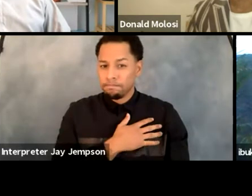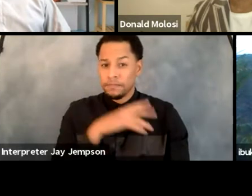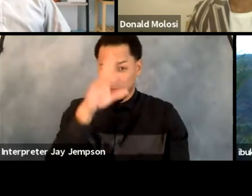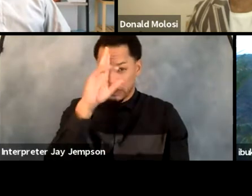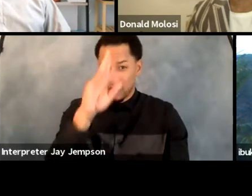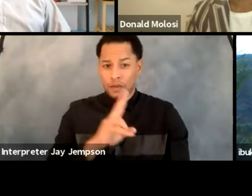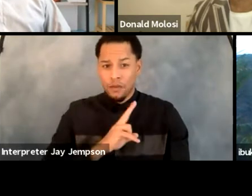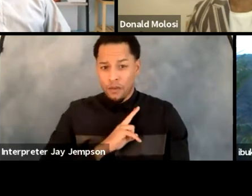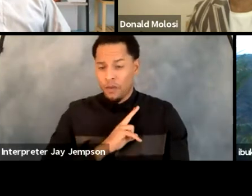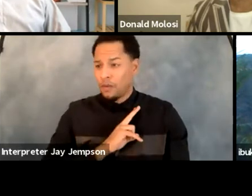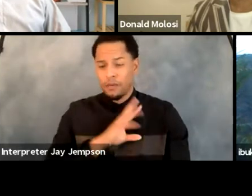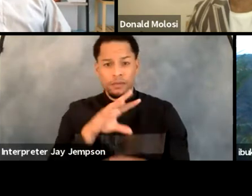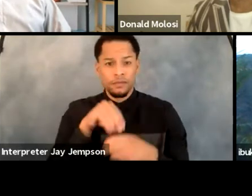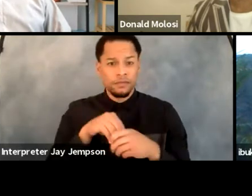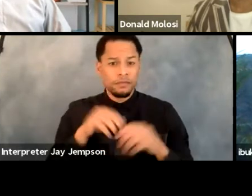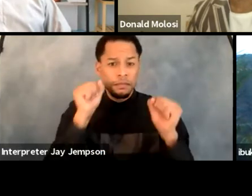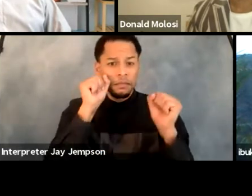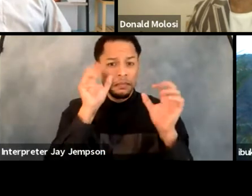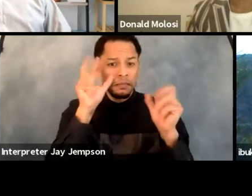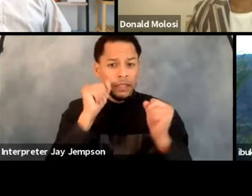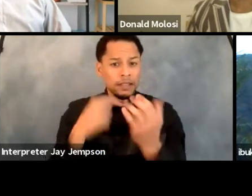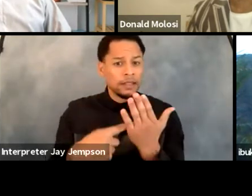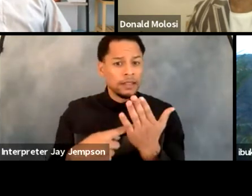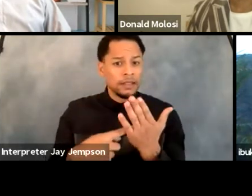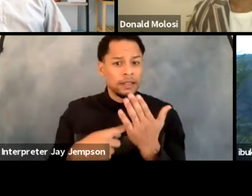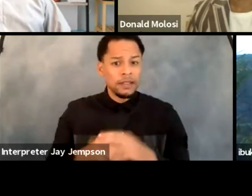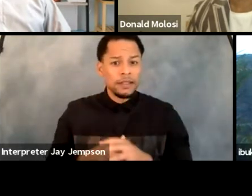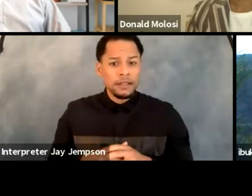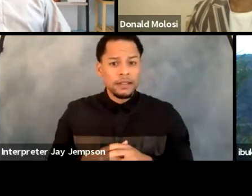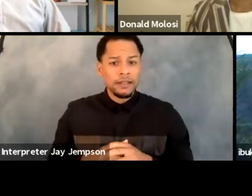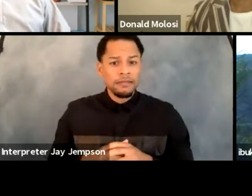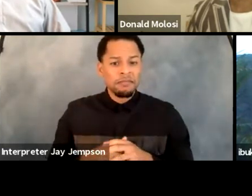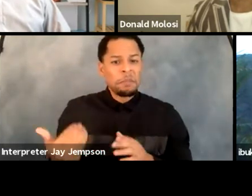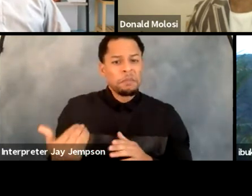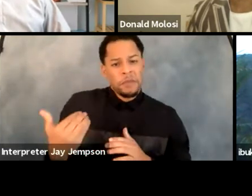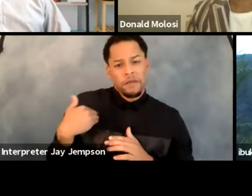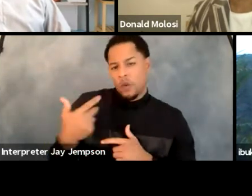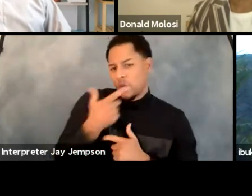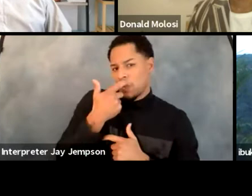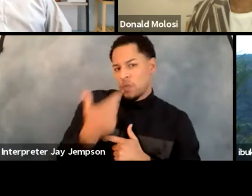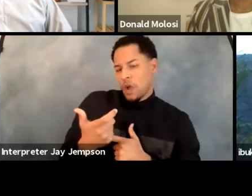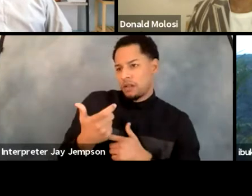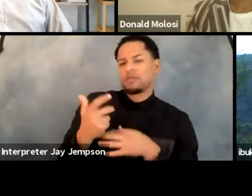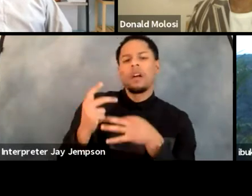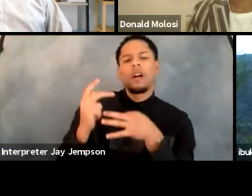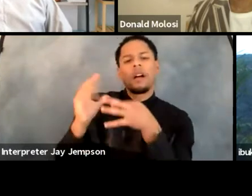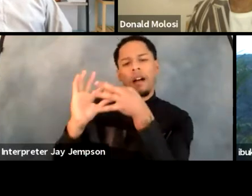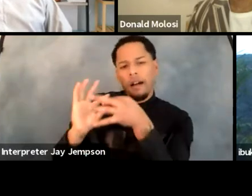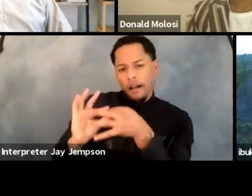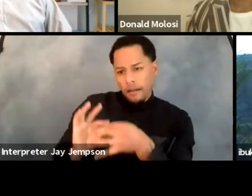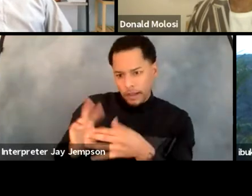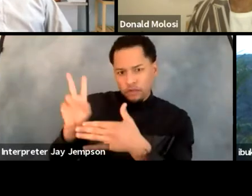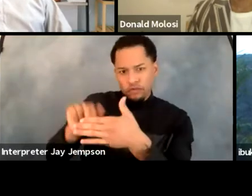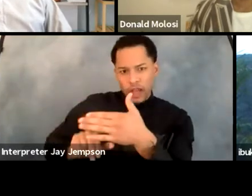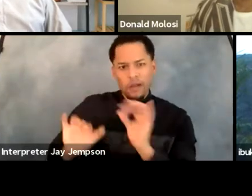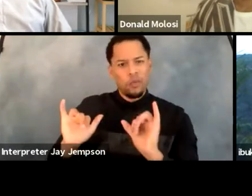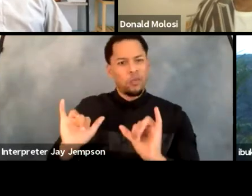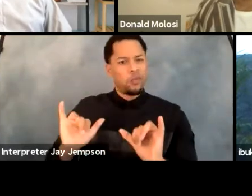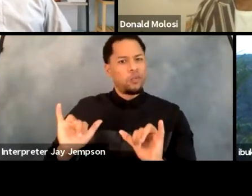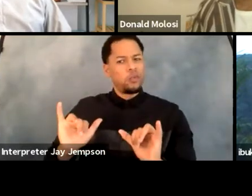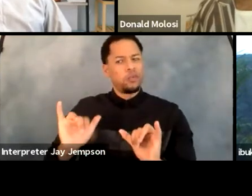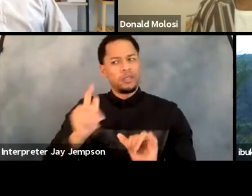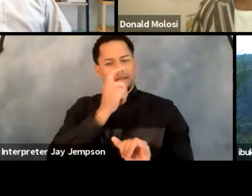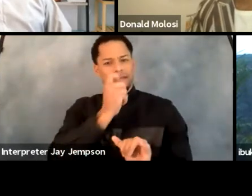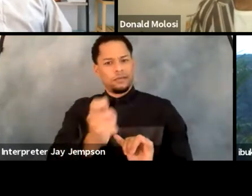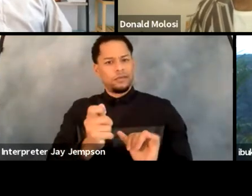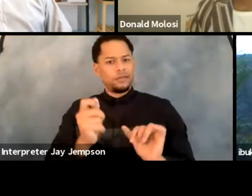amazing discussion. I caught quite a few of the chats before, and it's been really interesting to hear all the different views. And I think